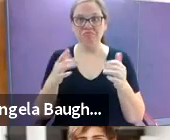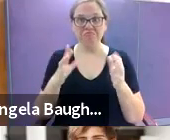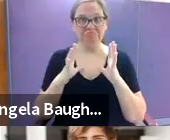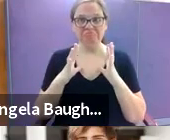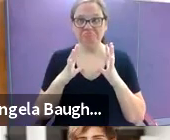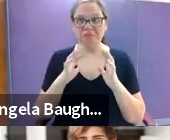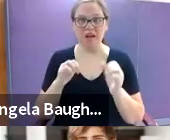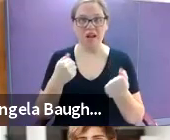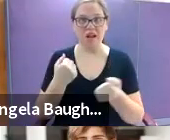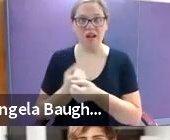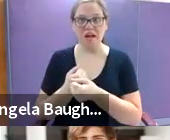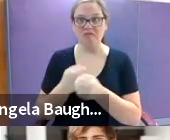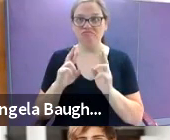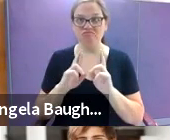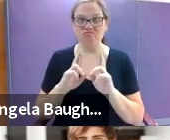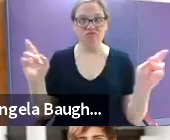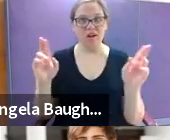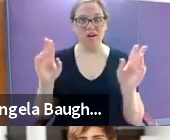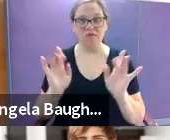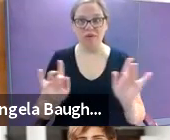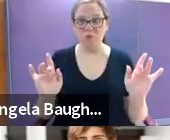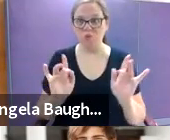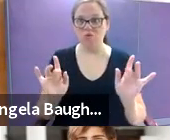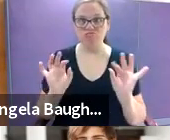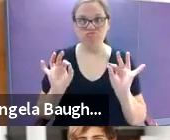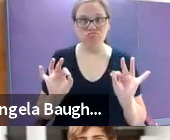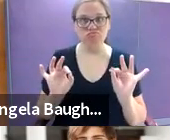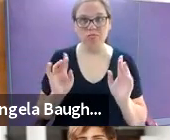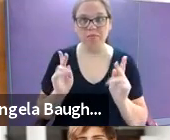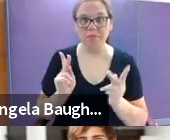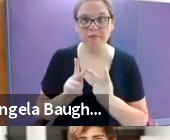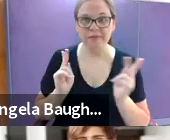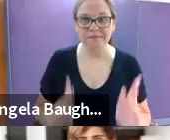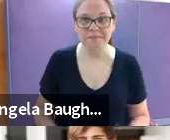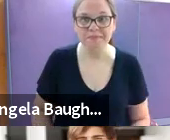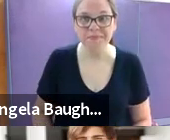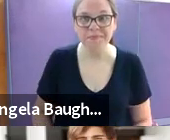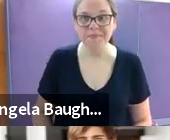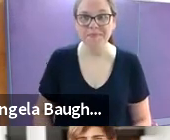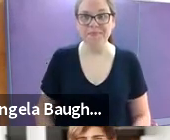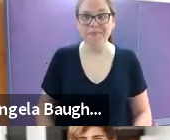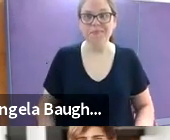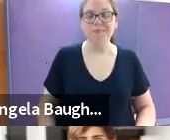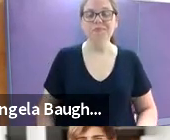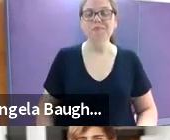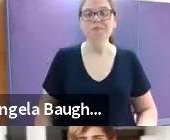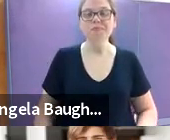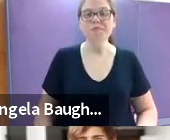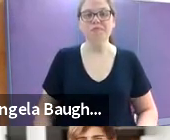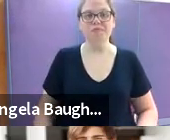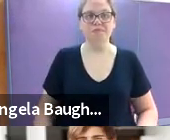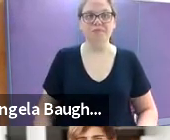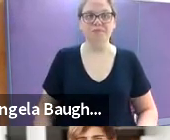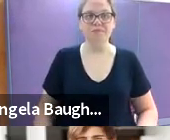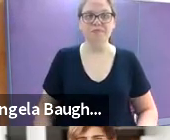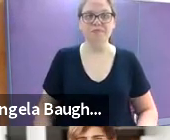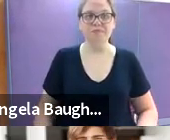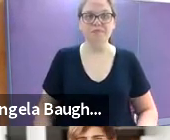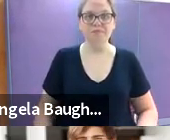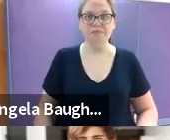that out and get ready to record, that's perfect. Okay, locking the meeting. We've locked the meeting.